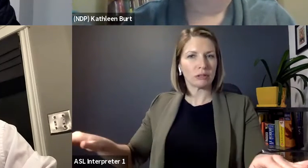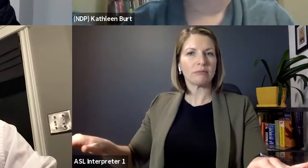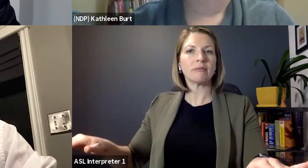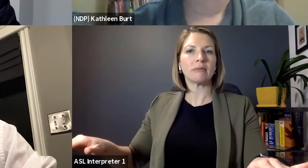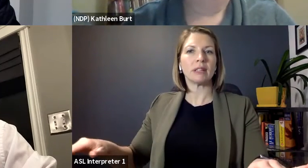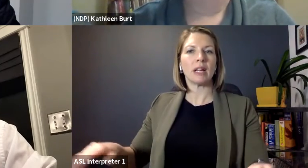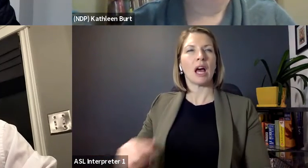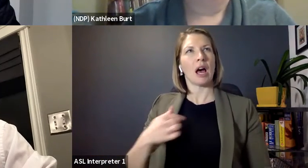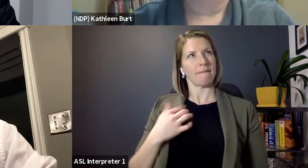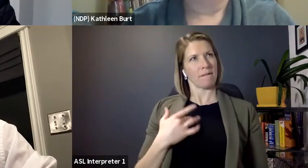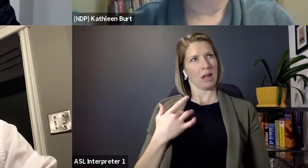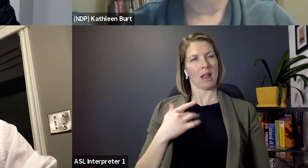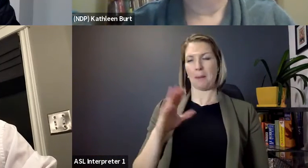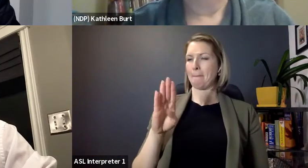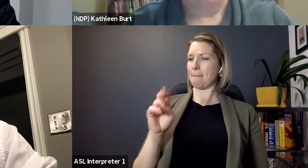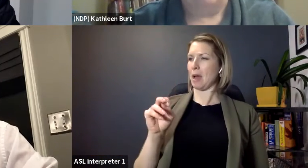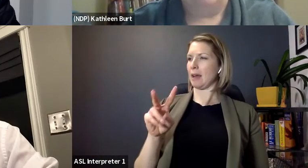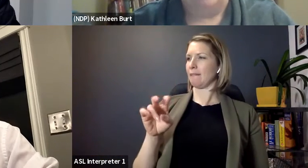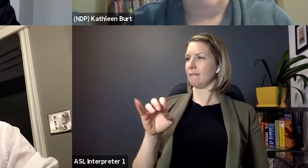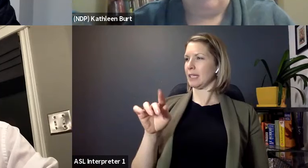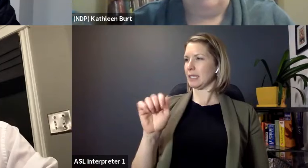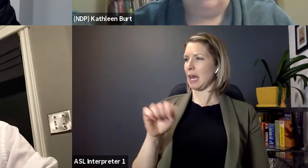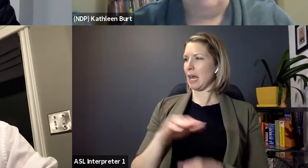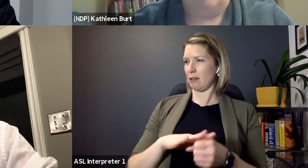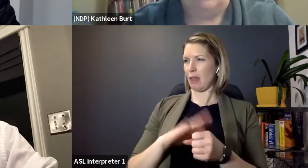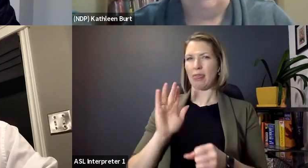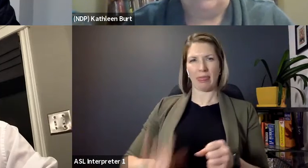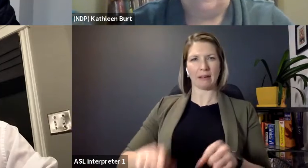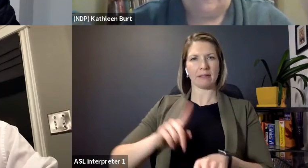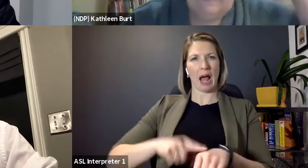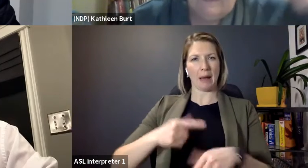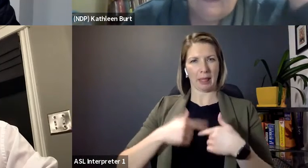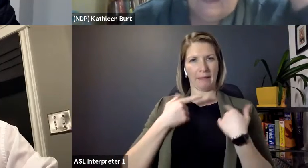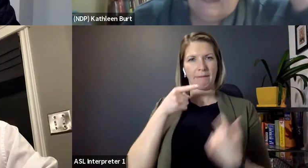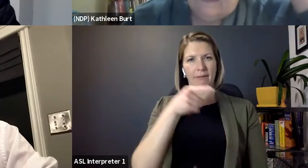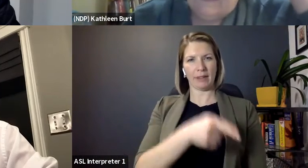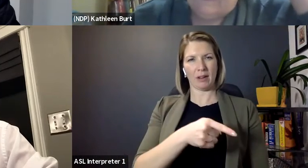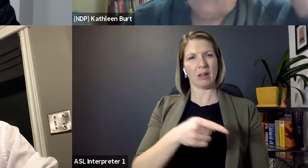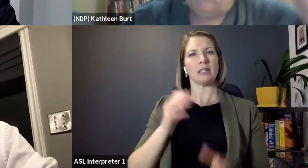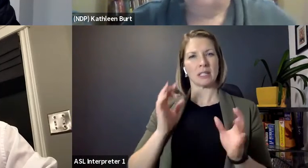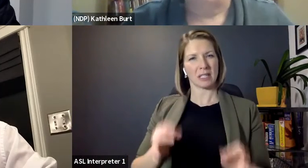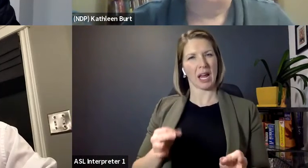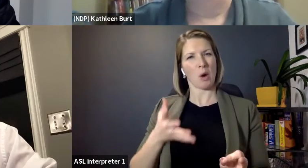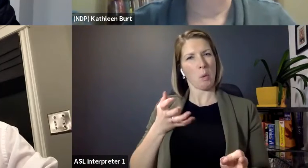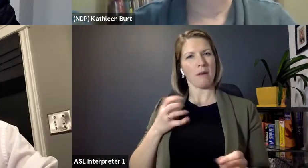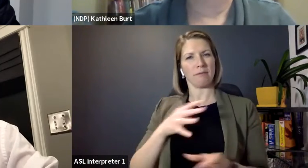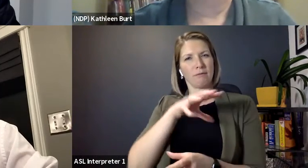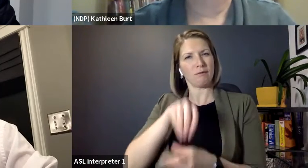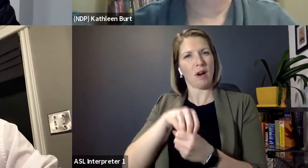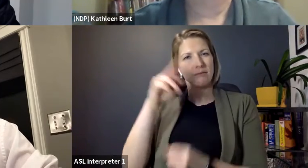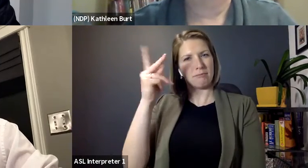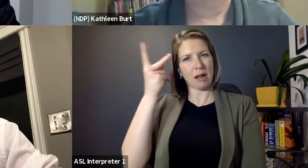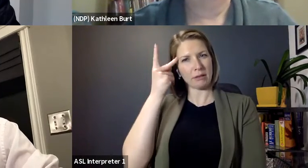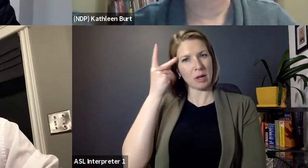that I felt moved to become very involved in the political scene. In 2012, the Department